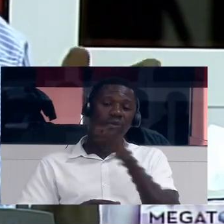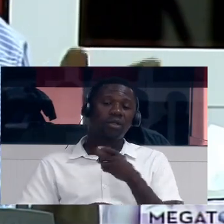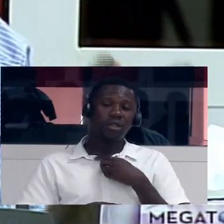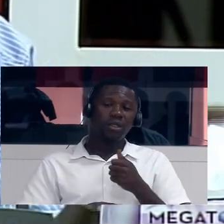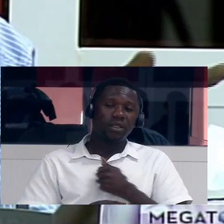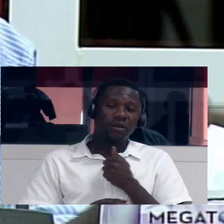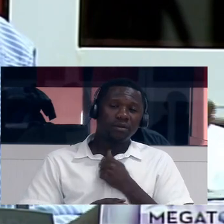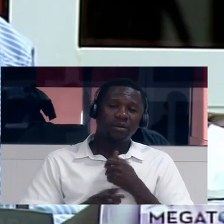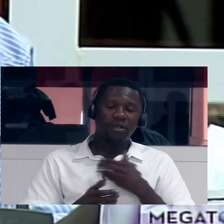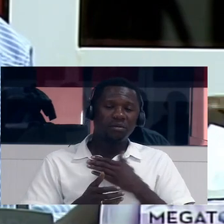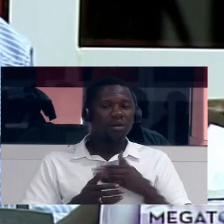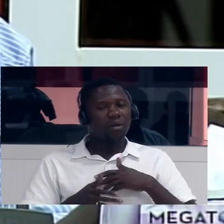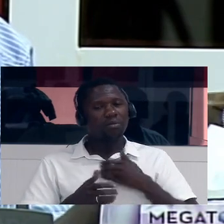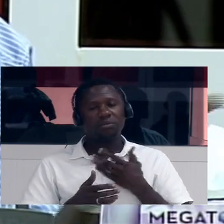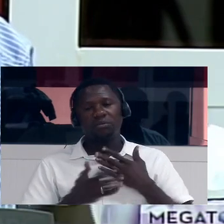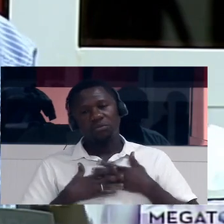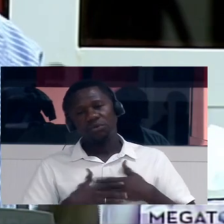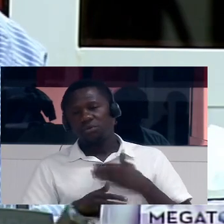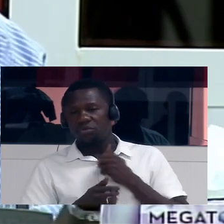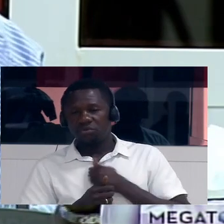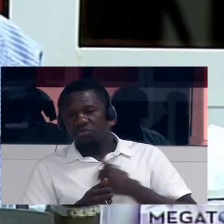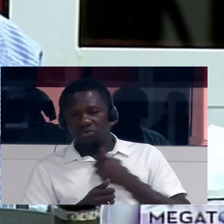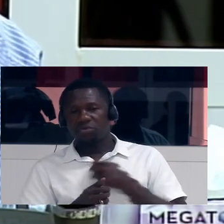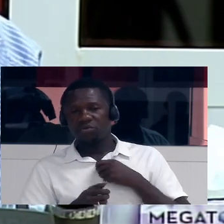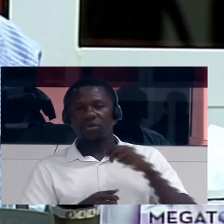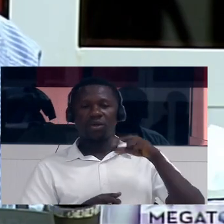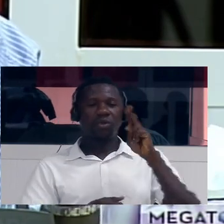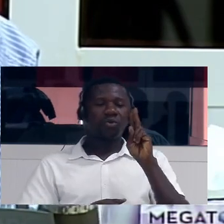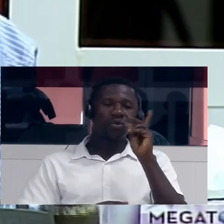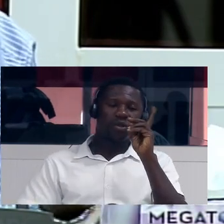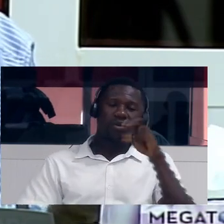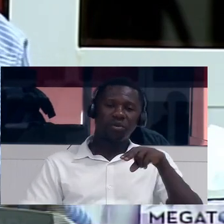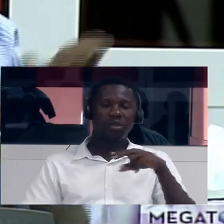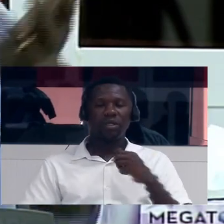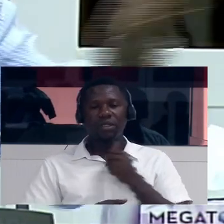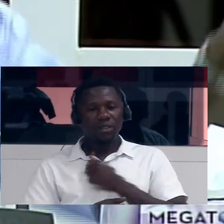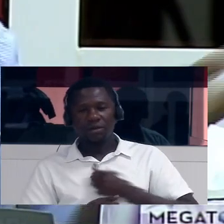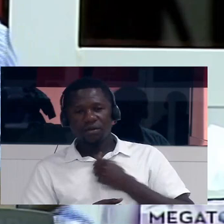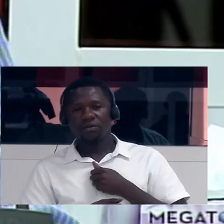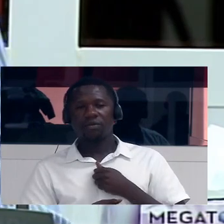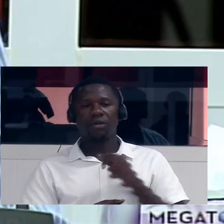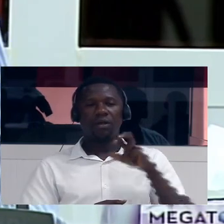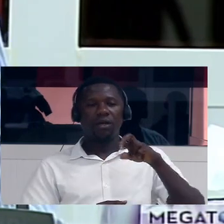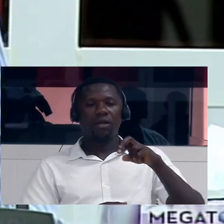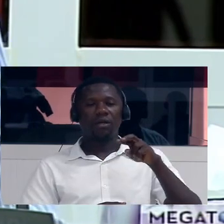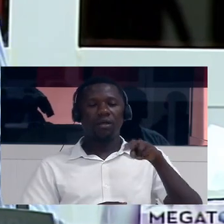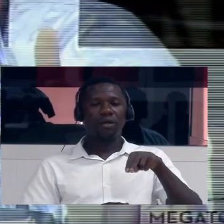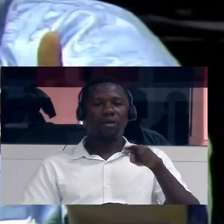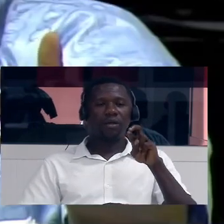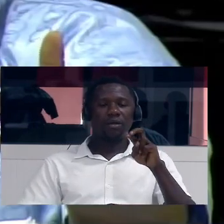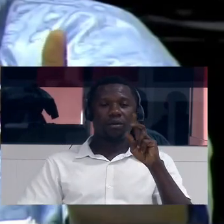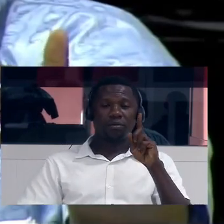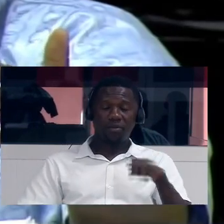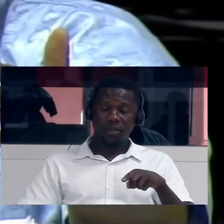UDP. He's a sympathizer of NRP. He's a sympathizer of the students. I used to hear comments. That is how you